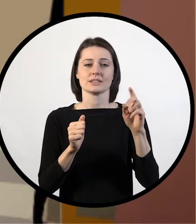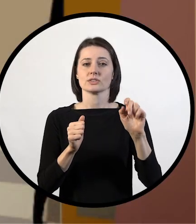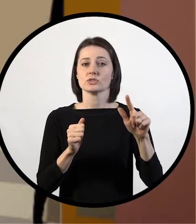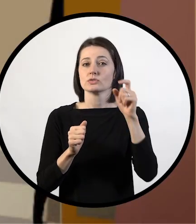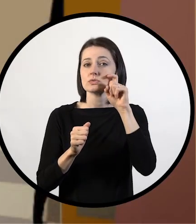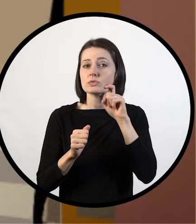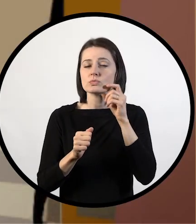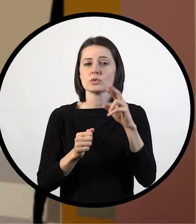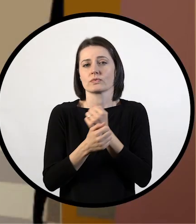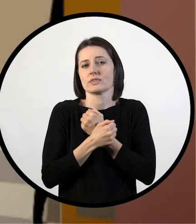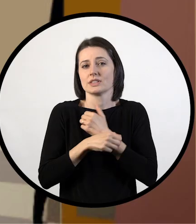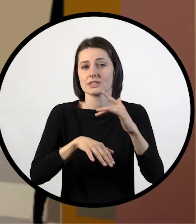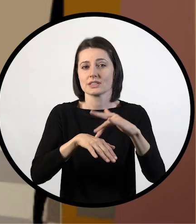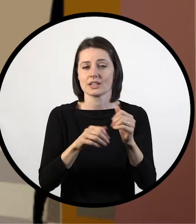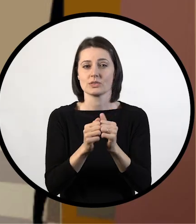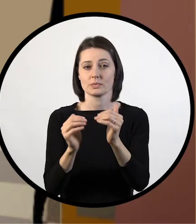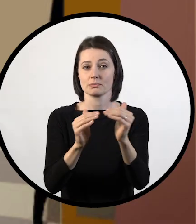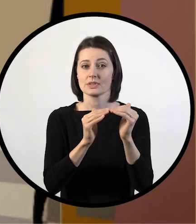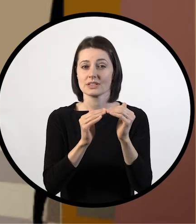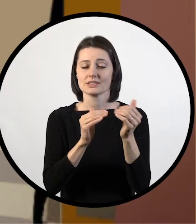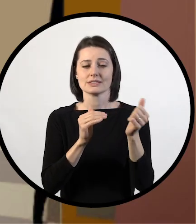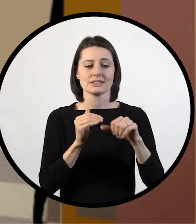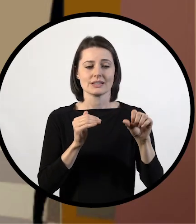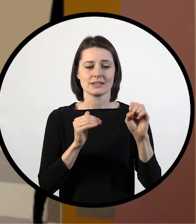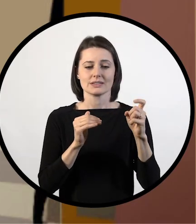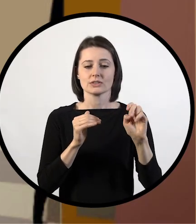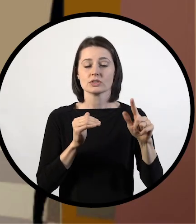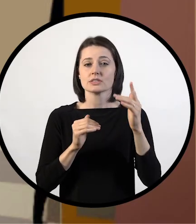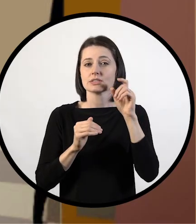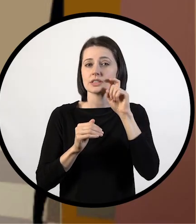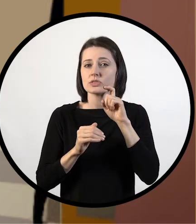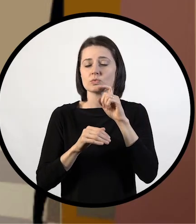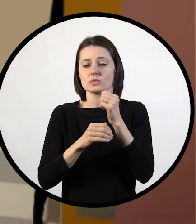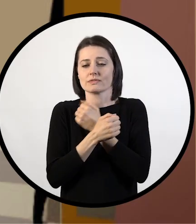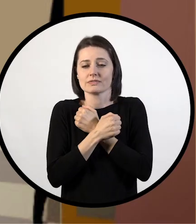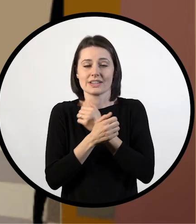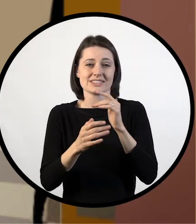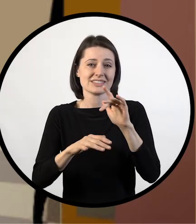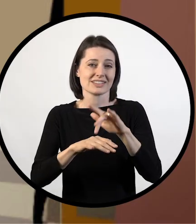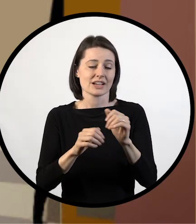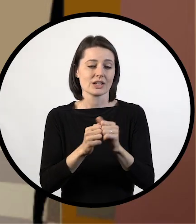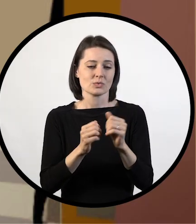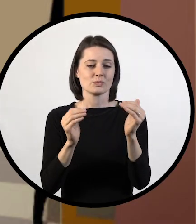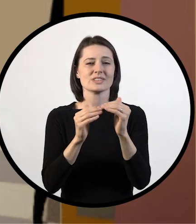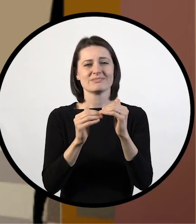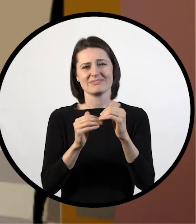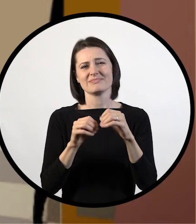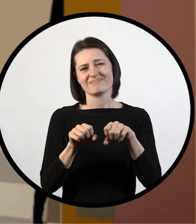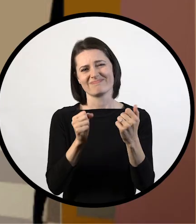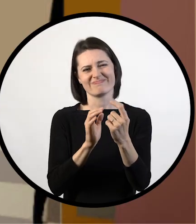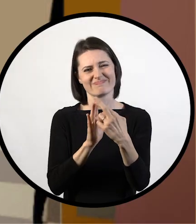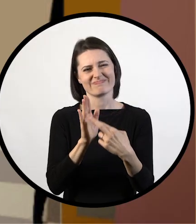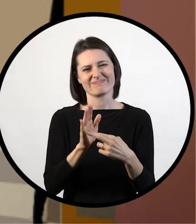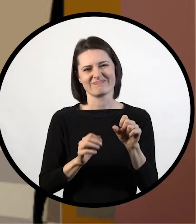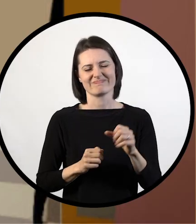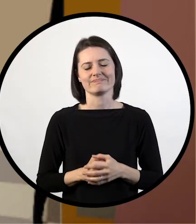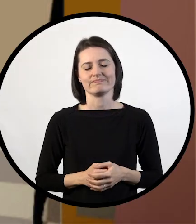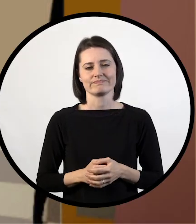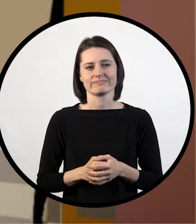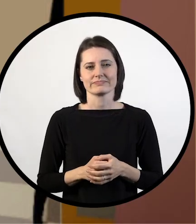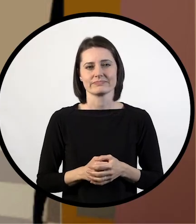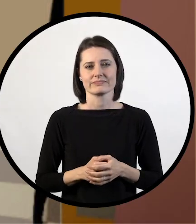any sexual or affectionate contact with your peers. Any sexual or affectionate contact with your peers is a